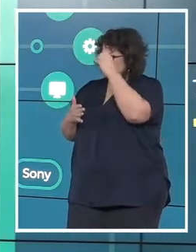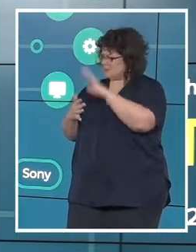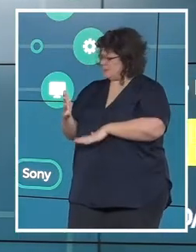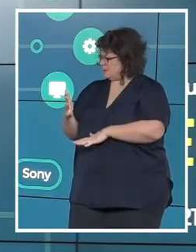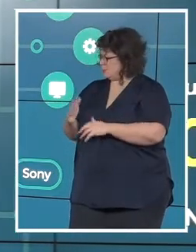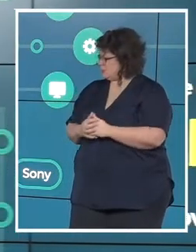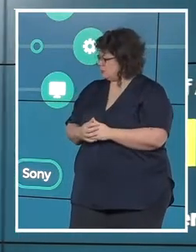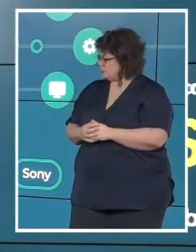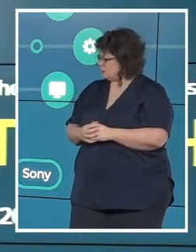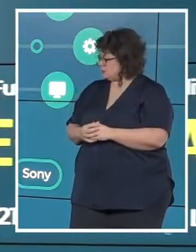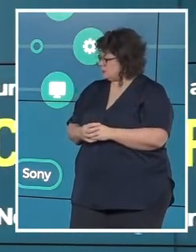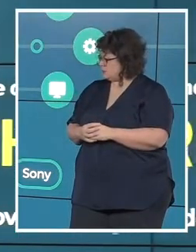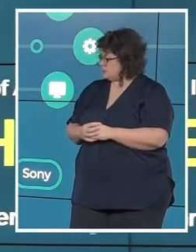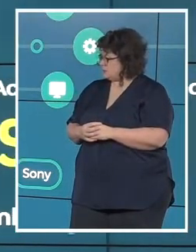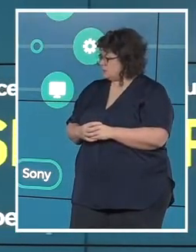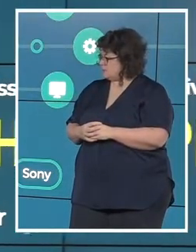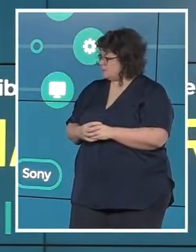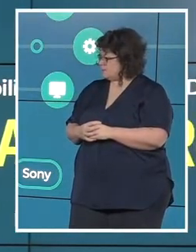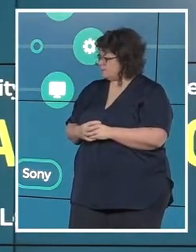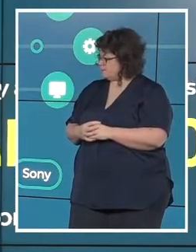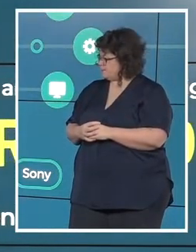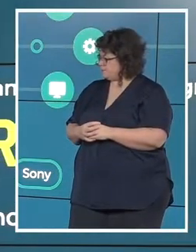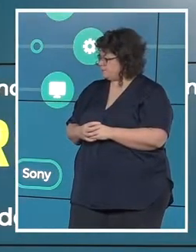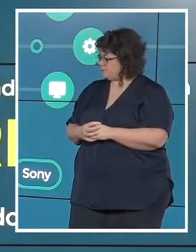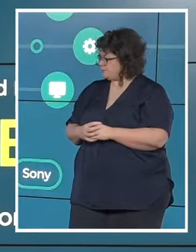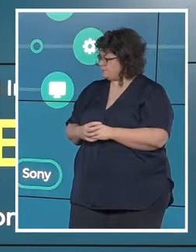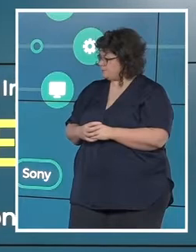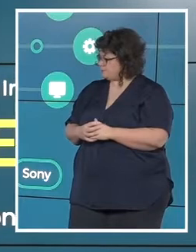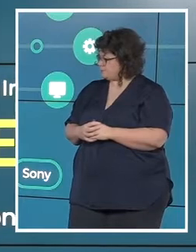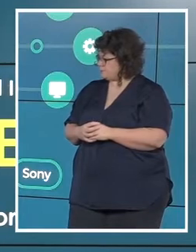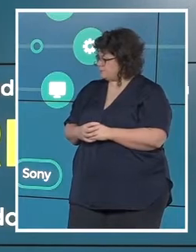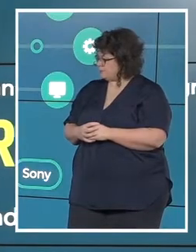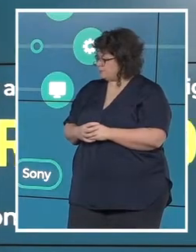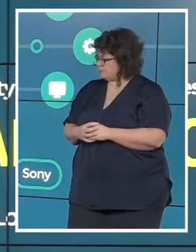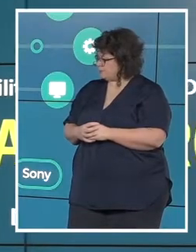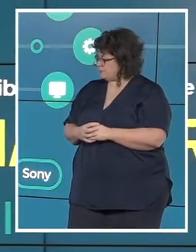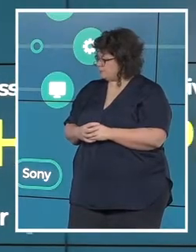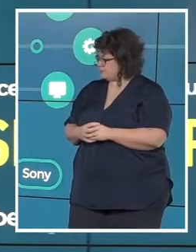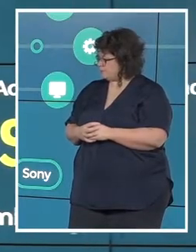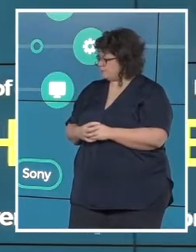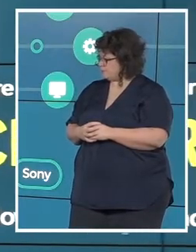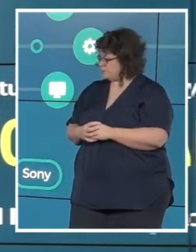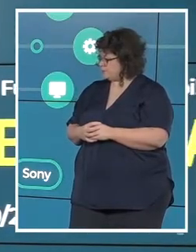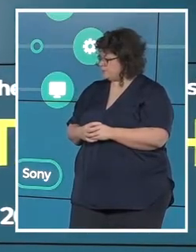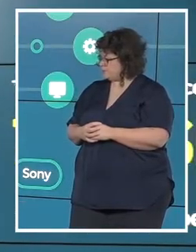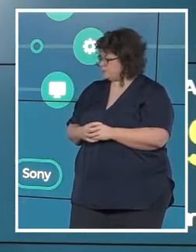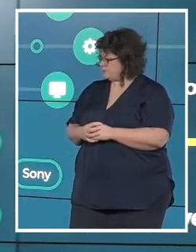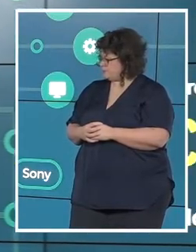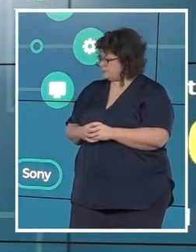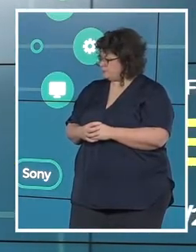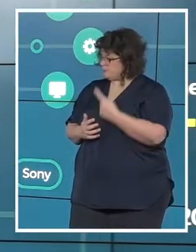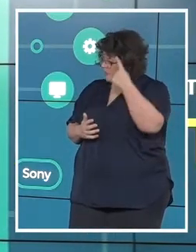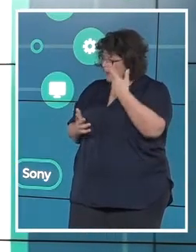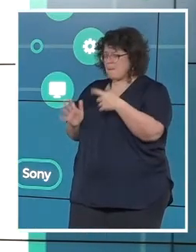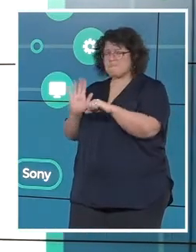to deliver a true end-to-end experience. An example of this is the great partnership that we had with